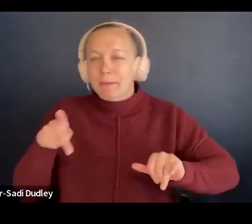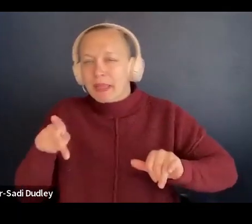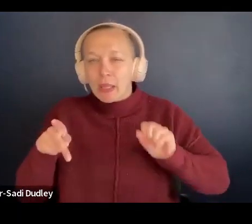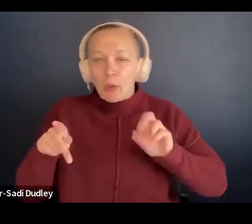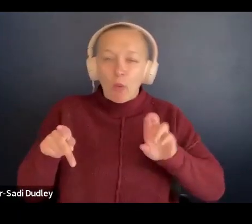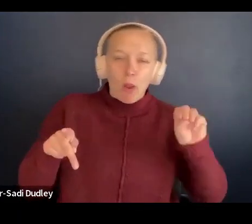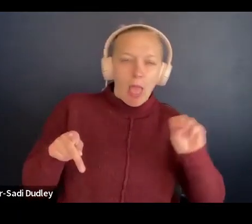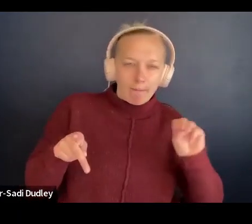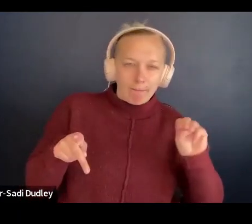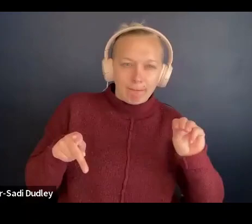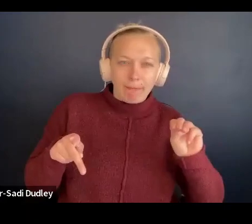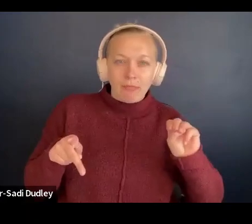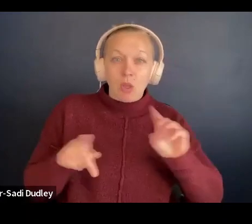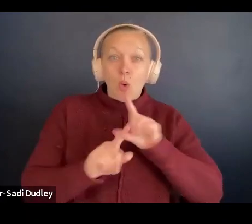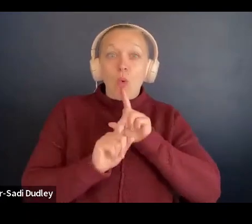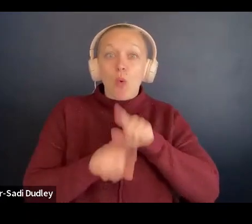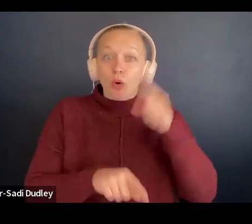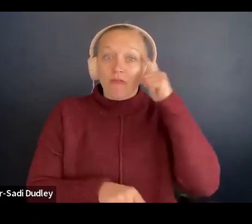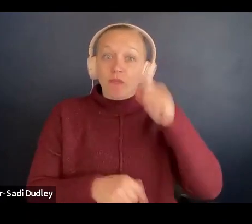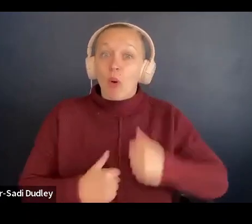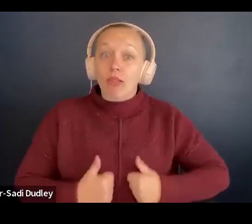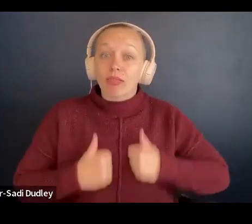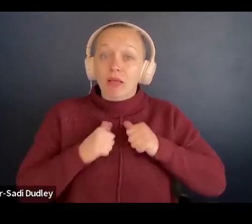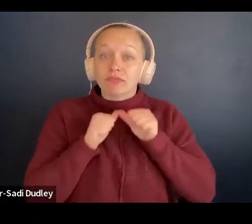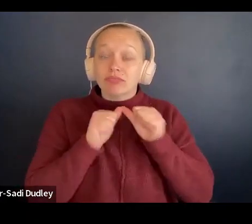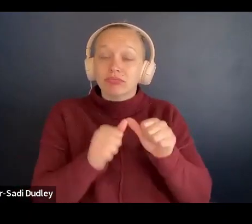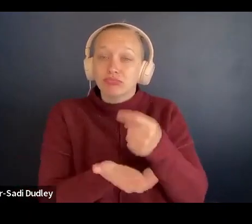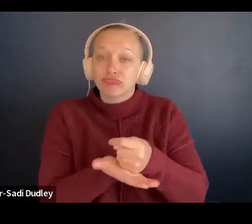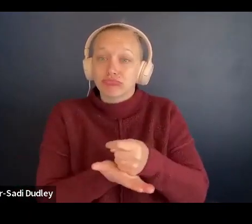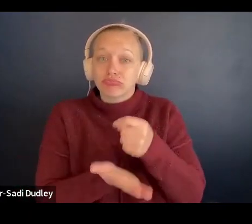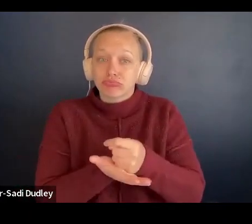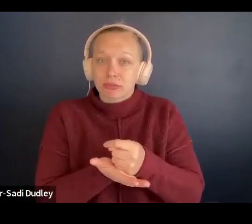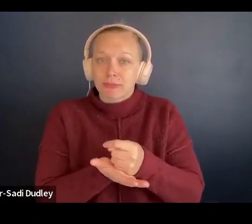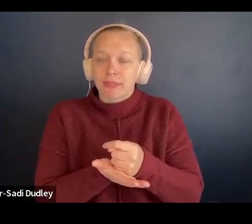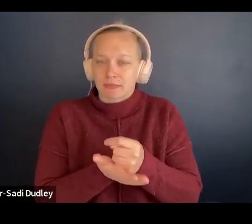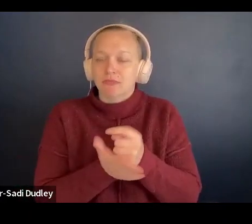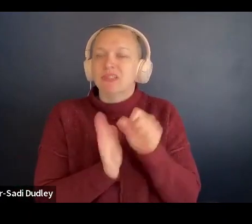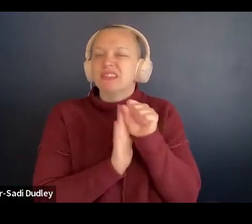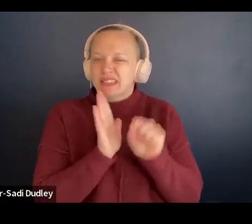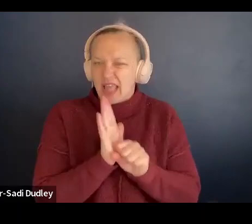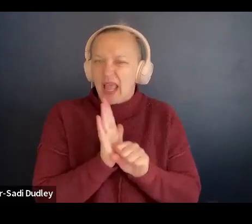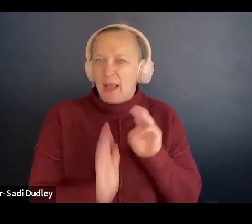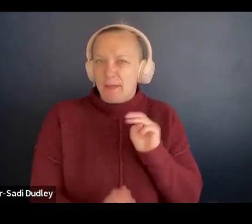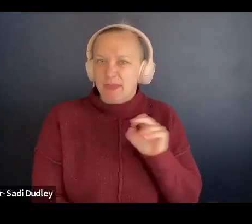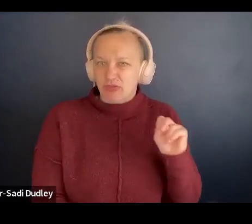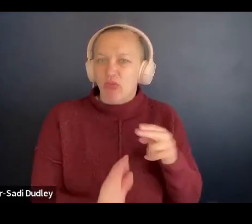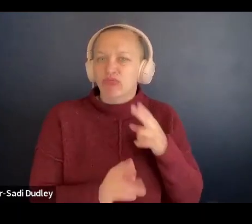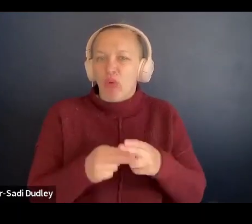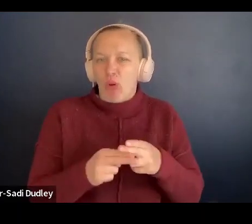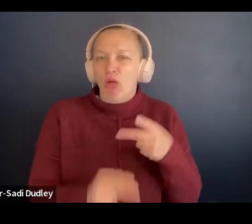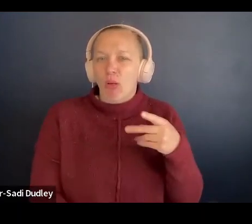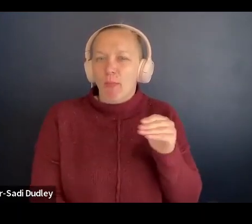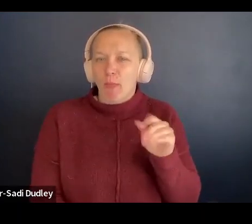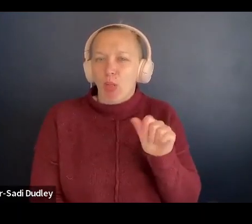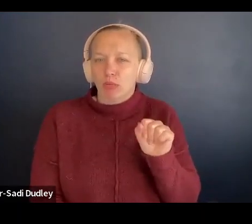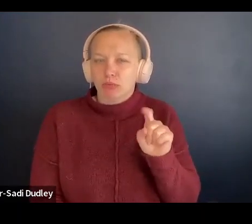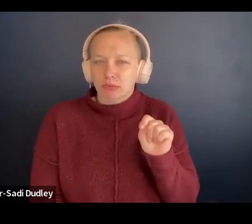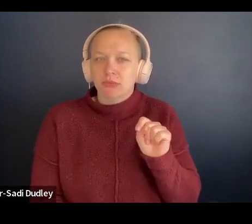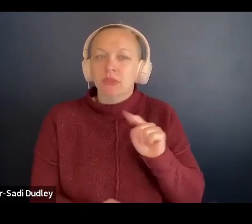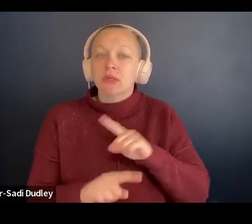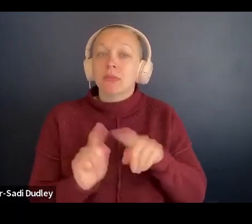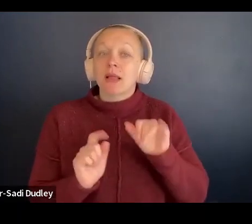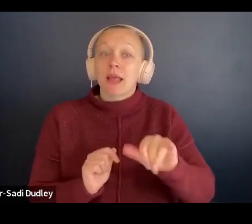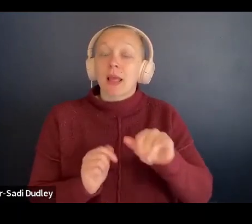a post in the state of Minnesota. They are portable medical orders that communicate to healthcare facilities